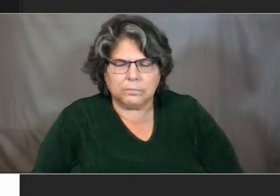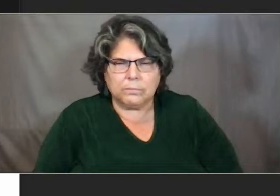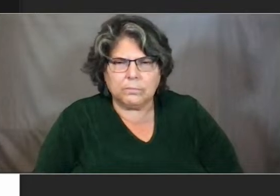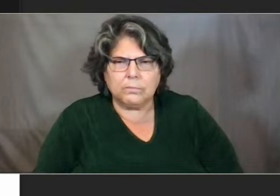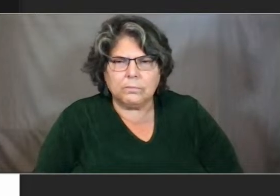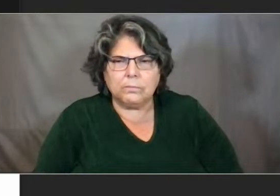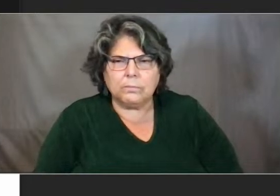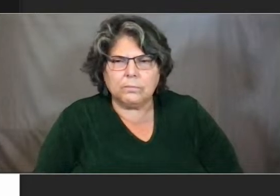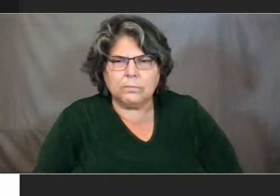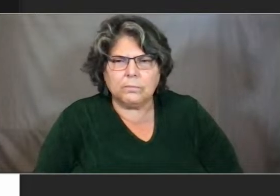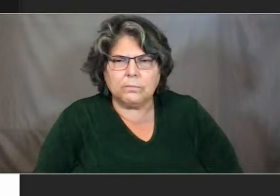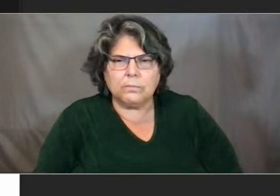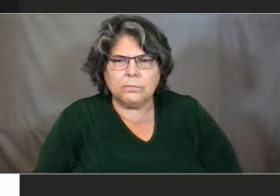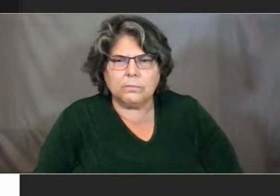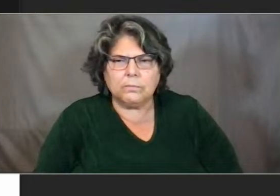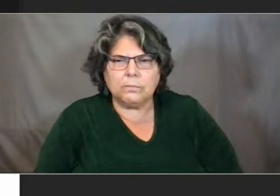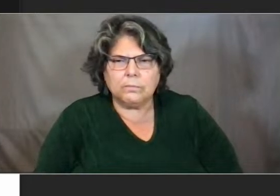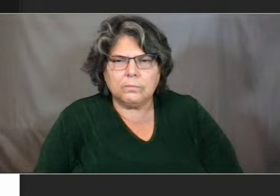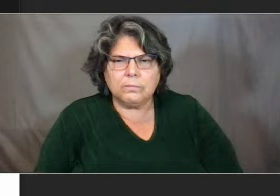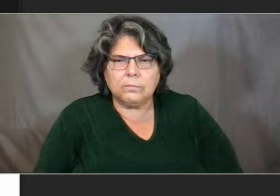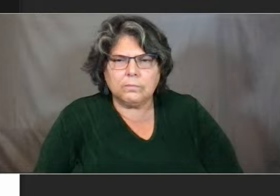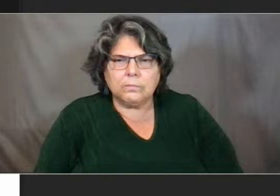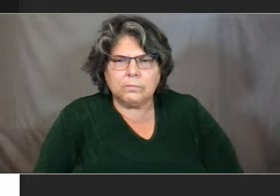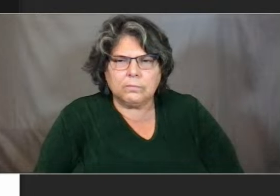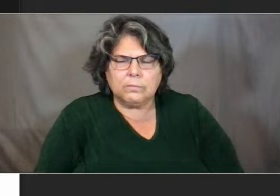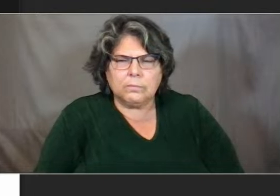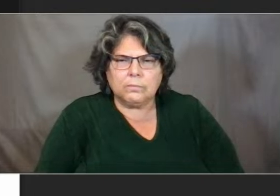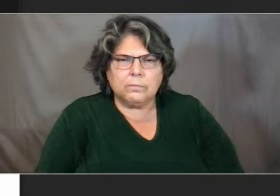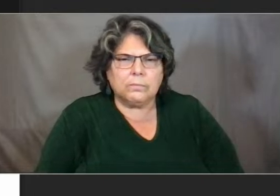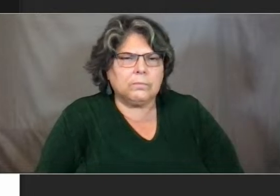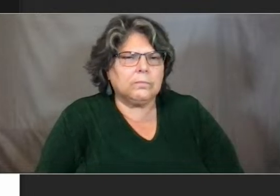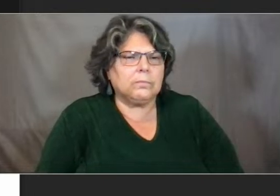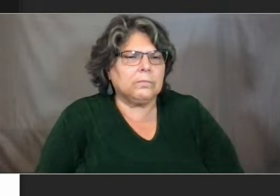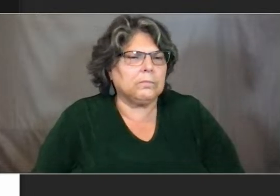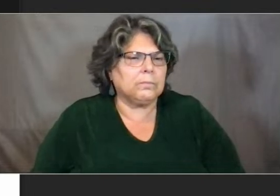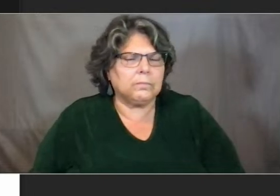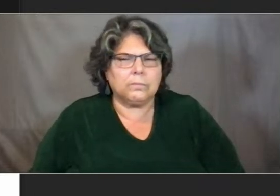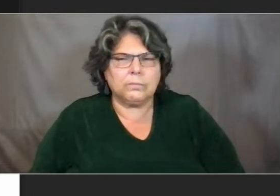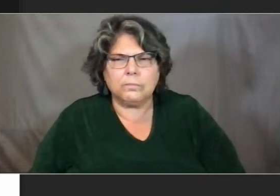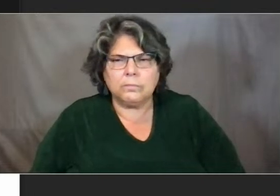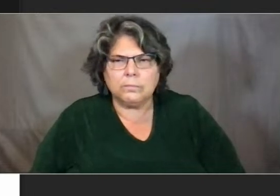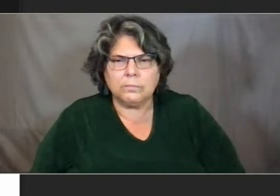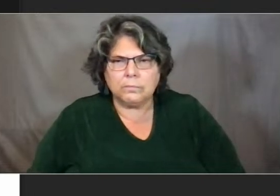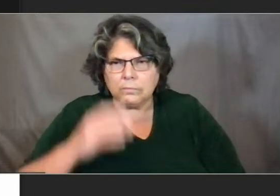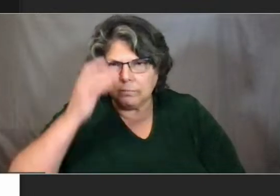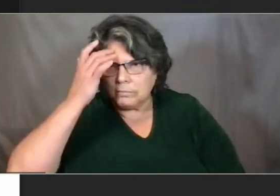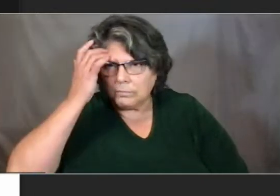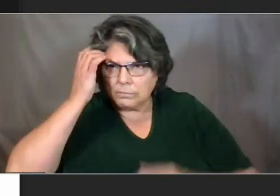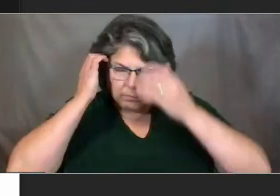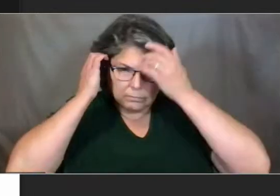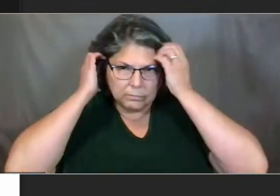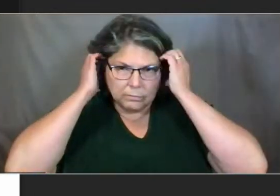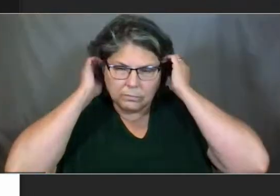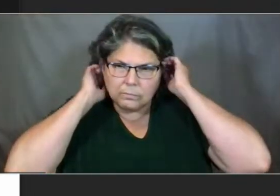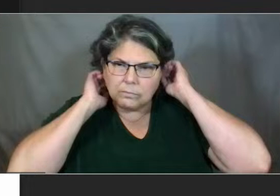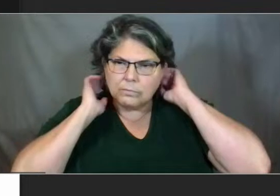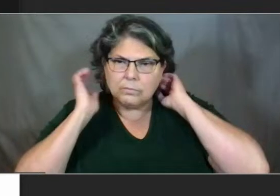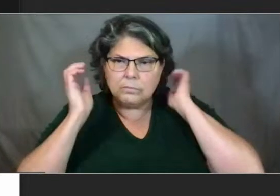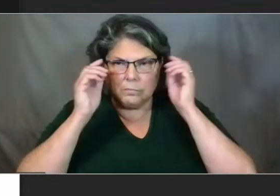have the weight of law. What they are currently saying is that unvaccinated people need to mask